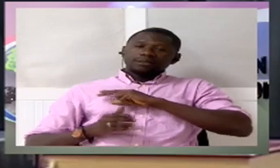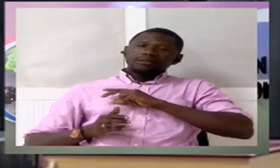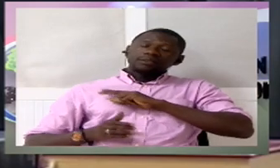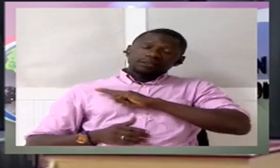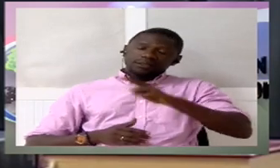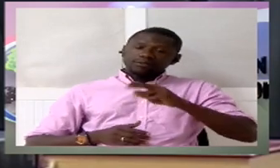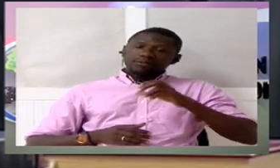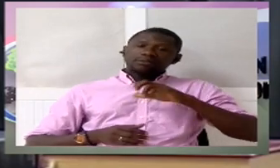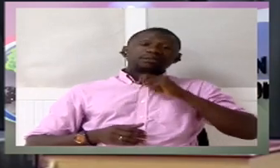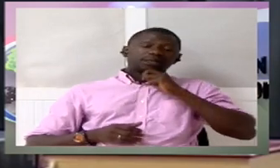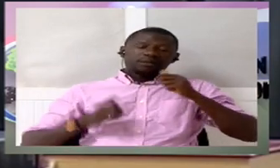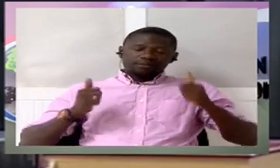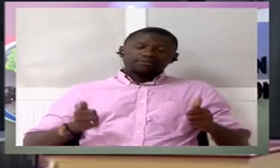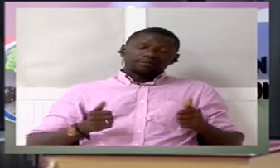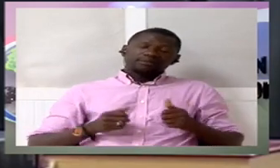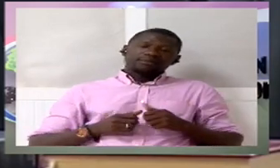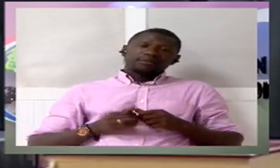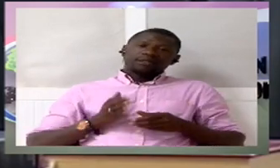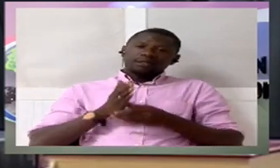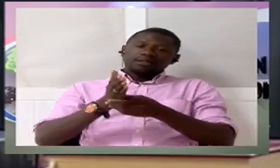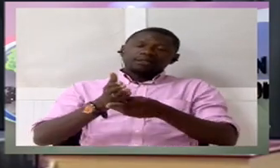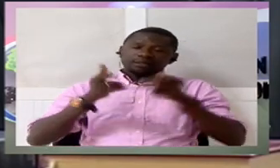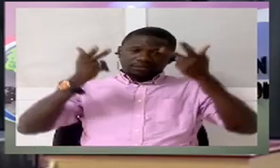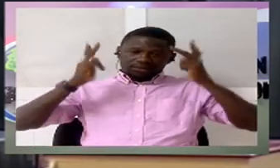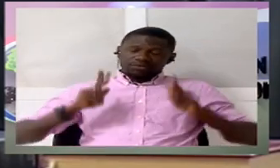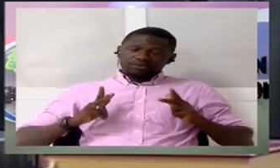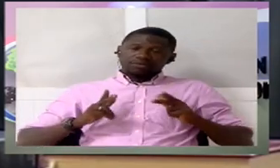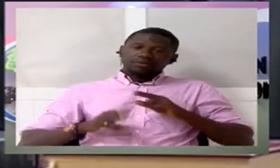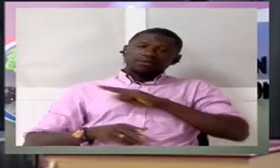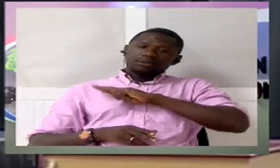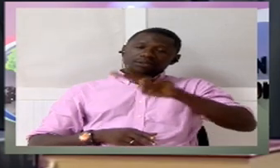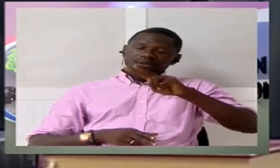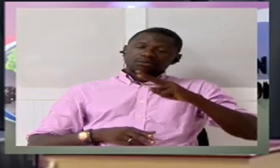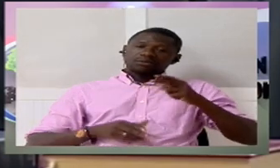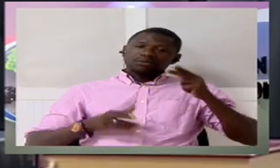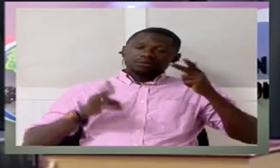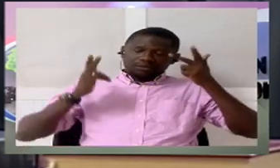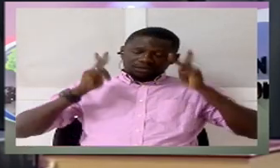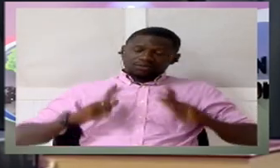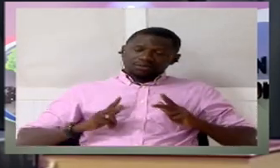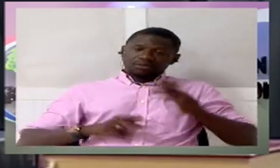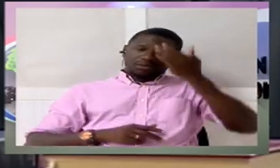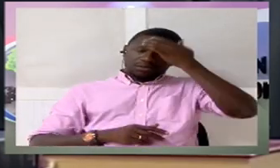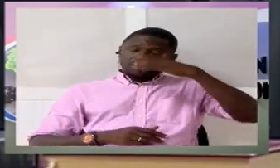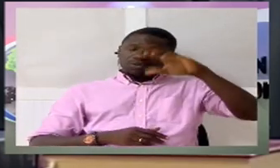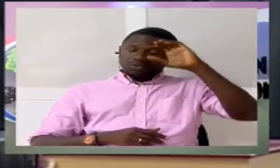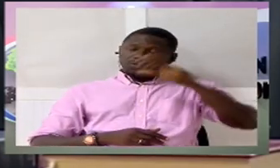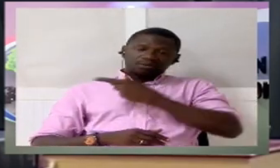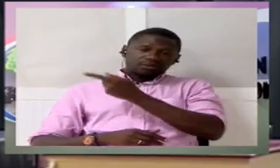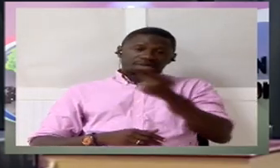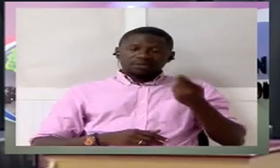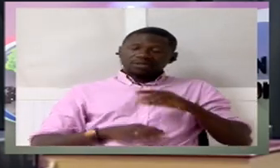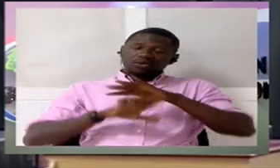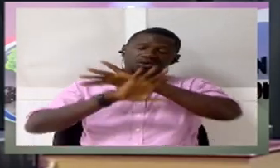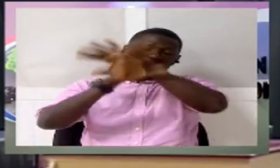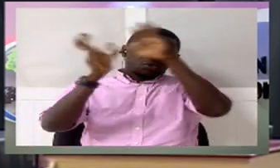Anano Lanko, Lead Counsel, Lead Counsel, Deputy Lead Counsel, Anano Lanko, the Commissioners, Anin Commissioner Menbejang, and the